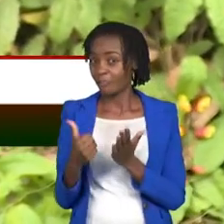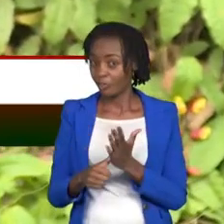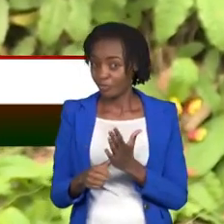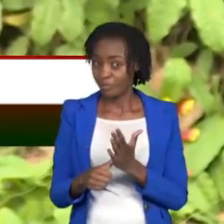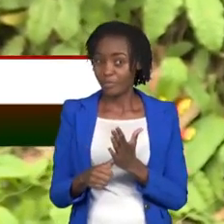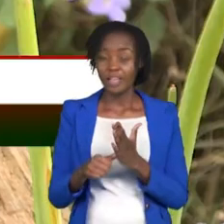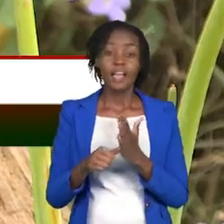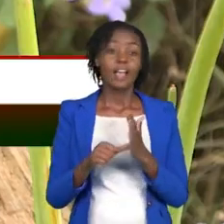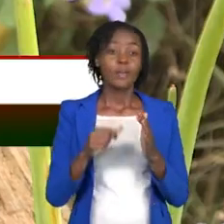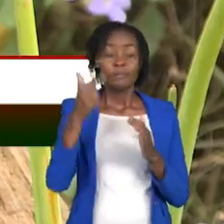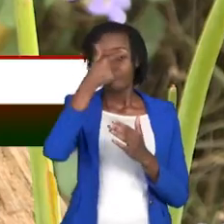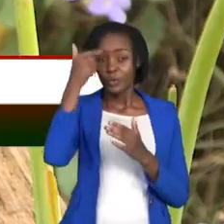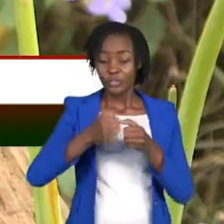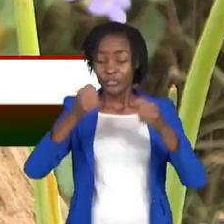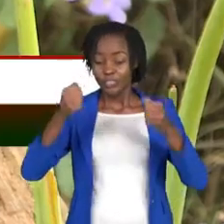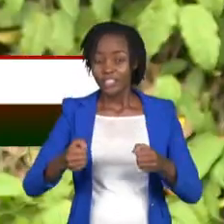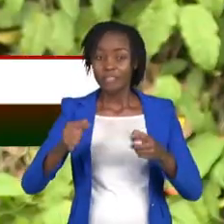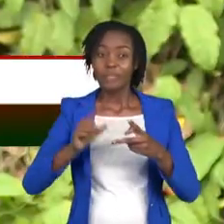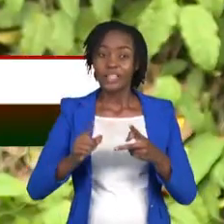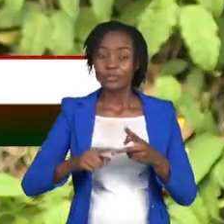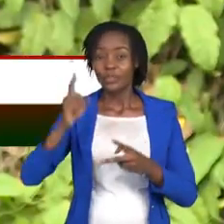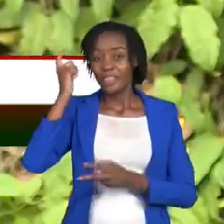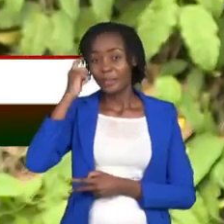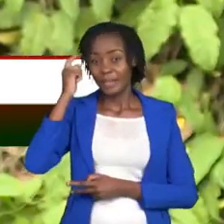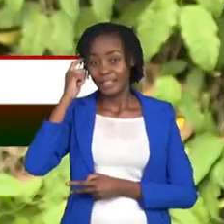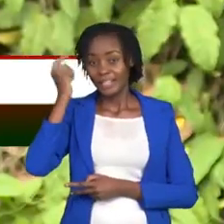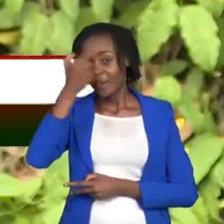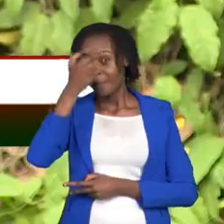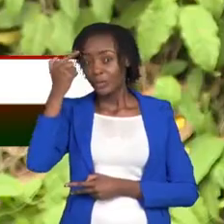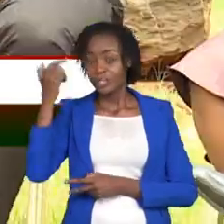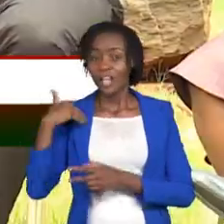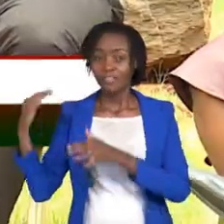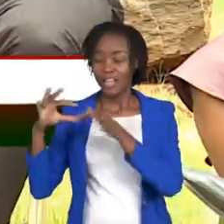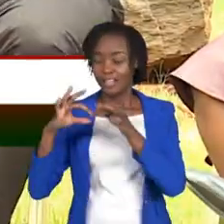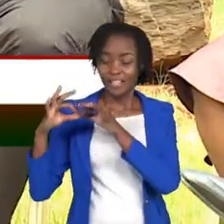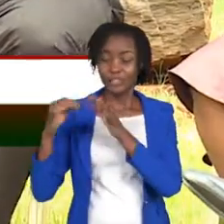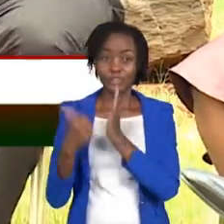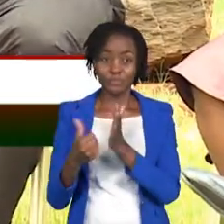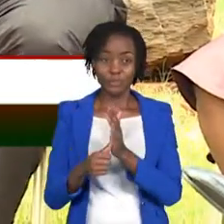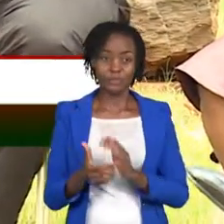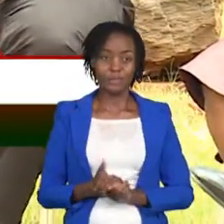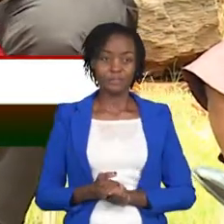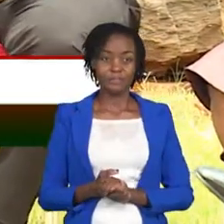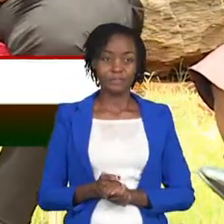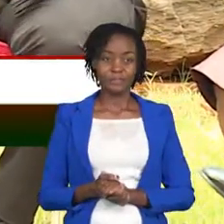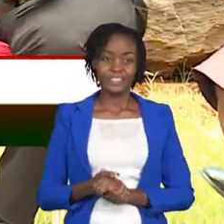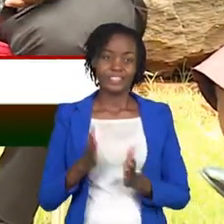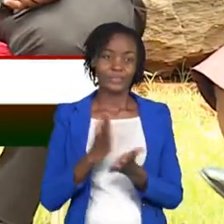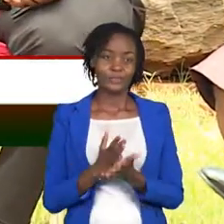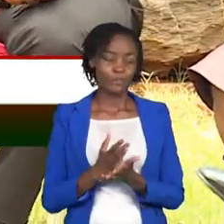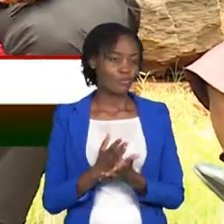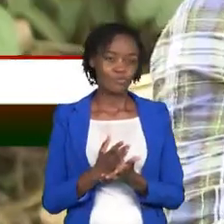mindset, because we create the system. We are dealing with a culture issue. Okay, ladies and gentlemen, it's been a heated